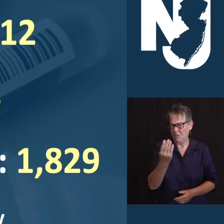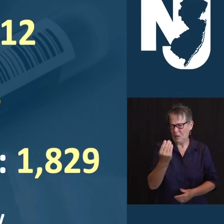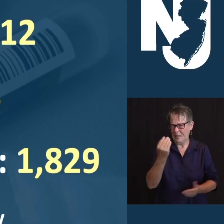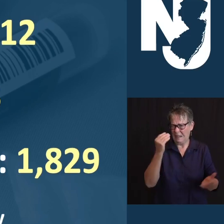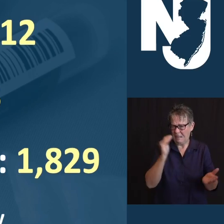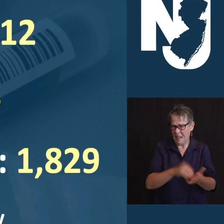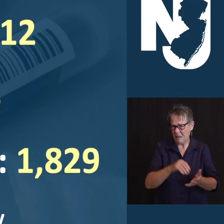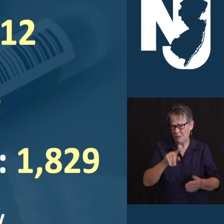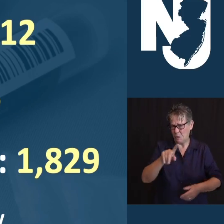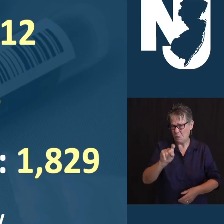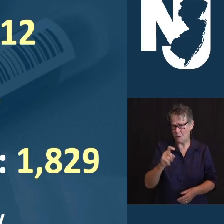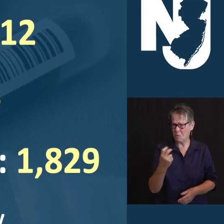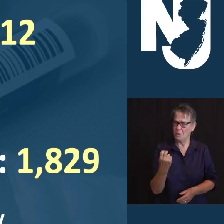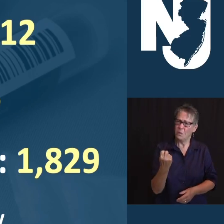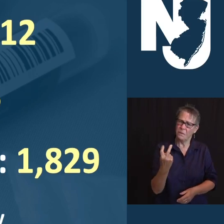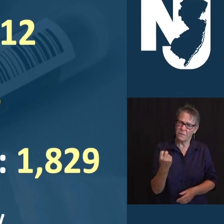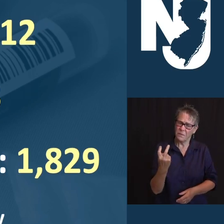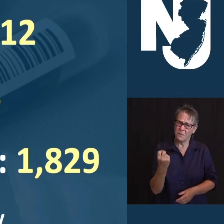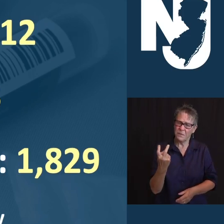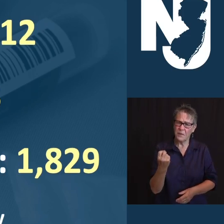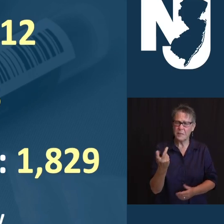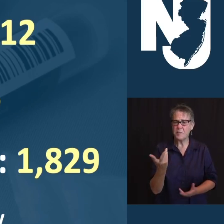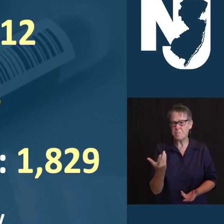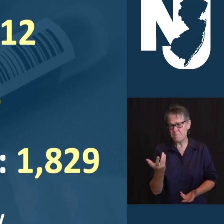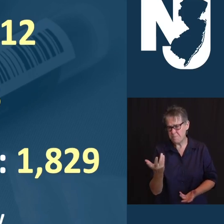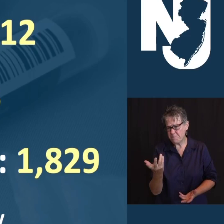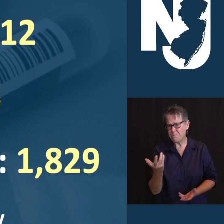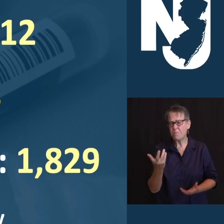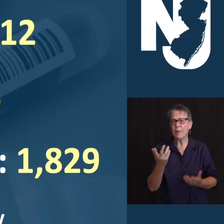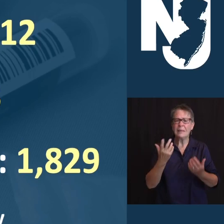14,112, and the count of probable deaths remains at